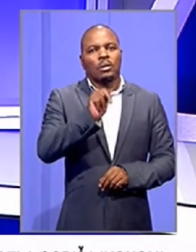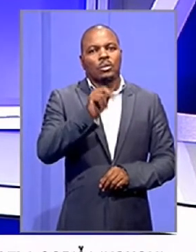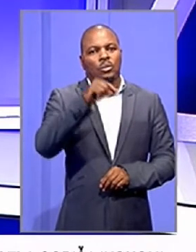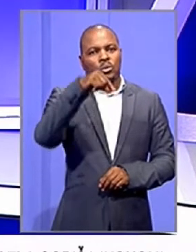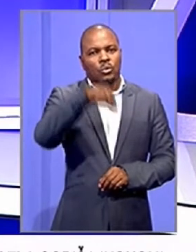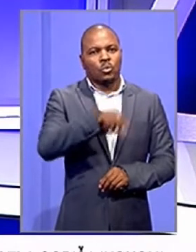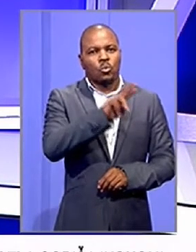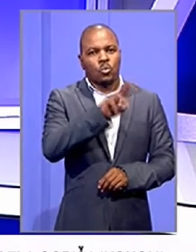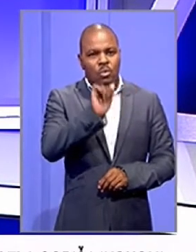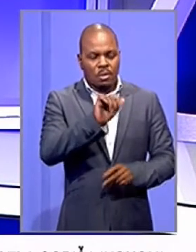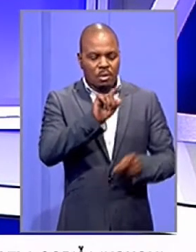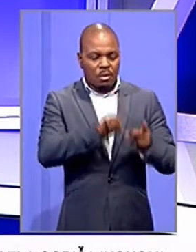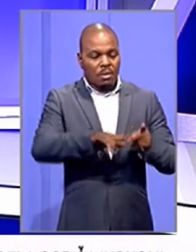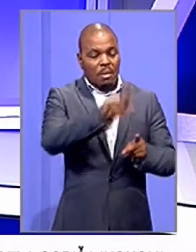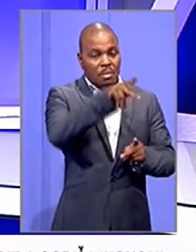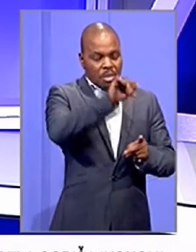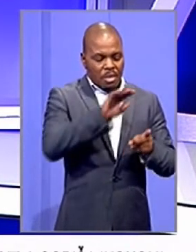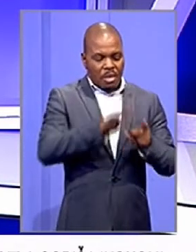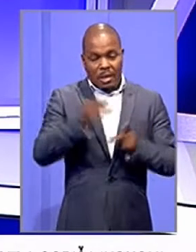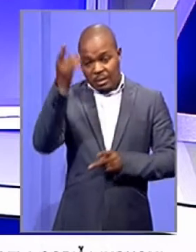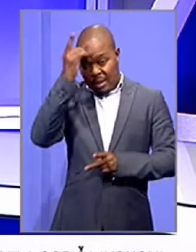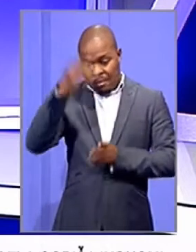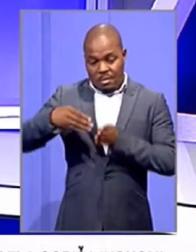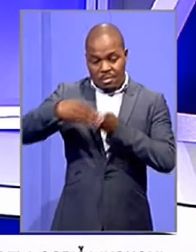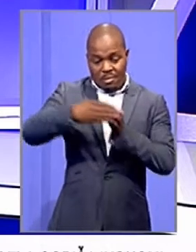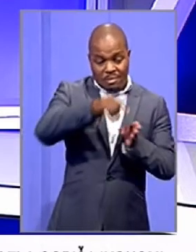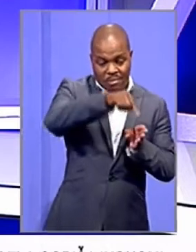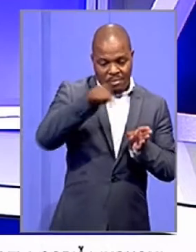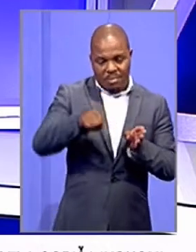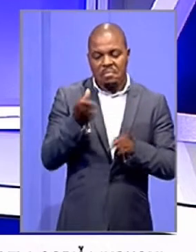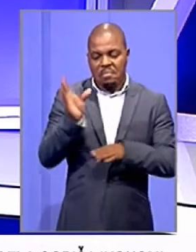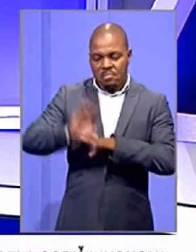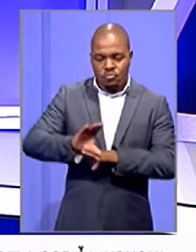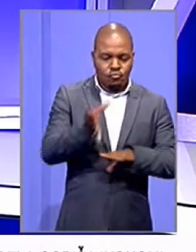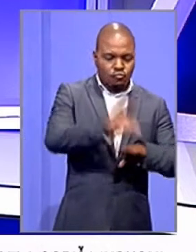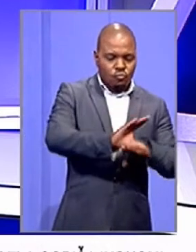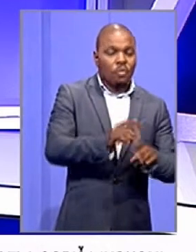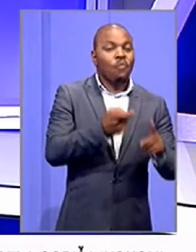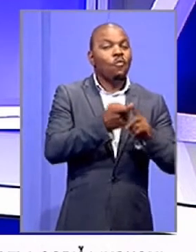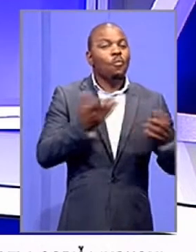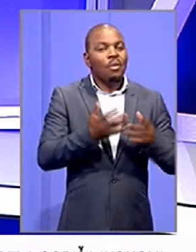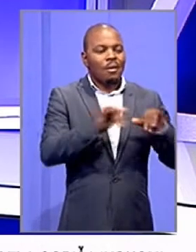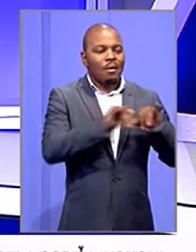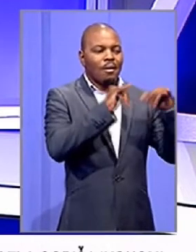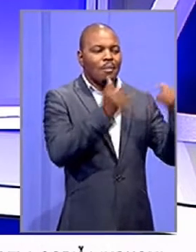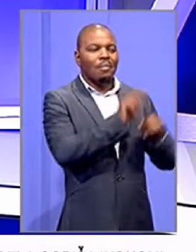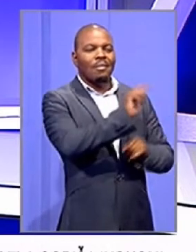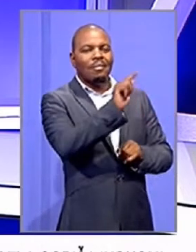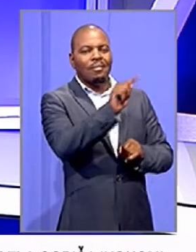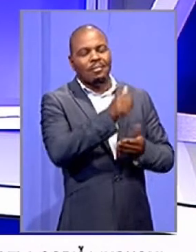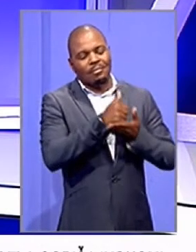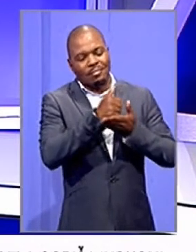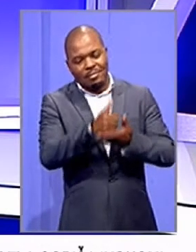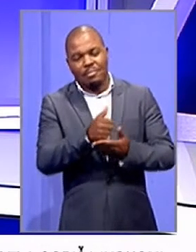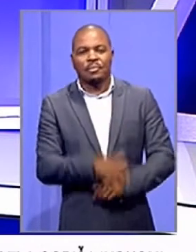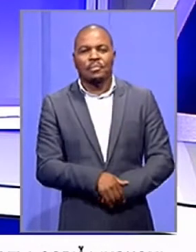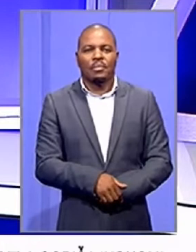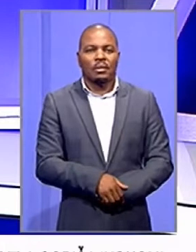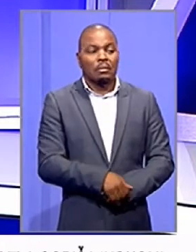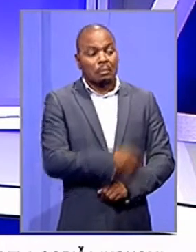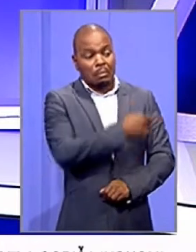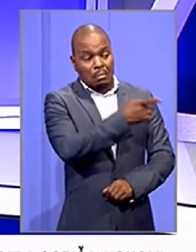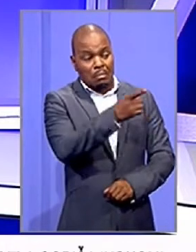ka Qebega le Durban a tla amogela tšhelete ya pieletso go tswa go dikhamphane tse bjale dikgathago tema.